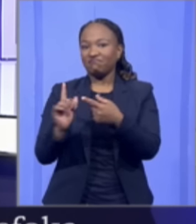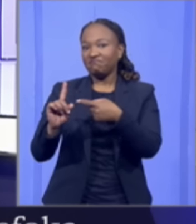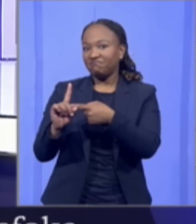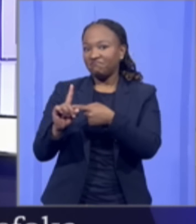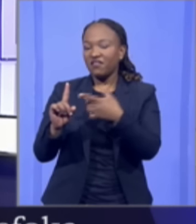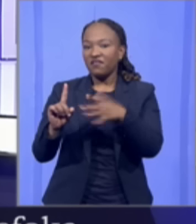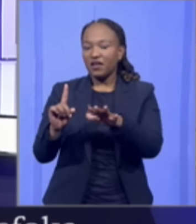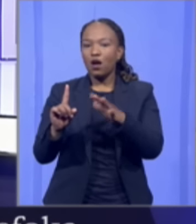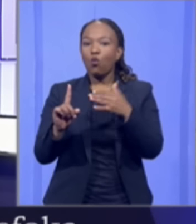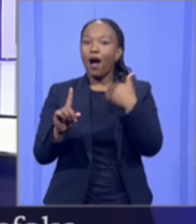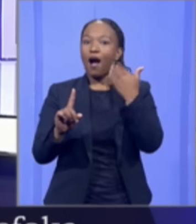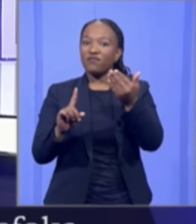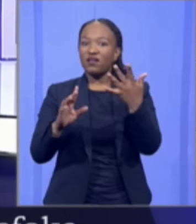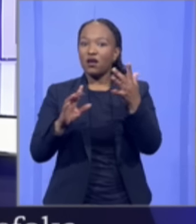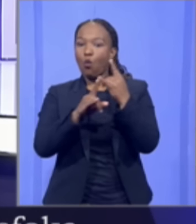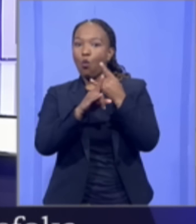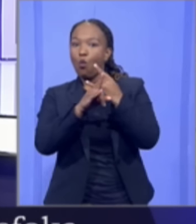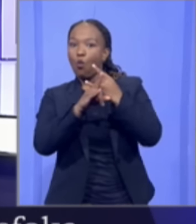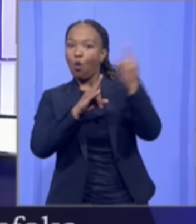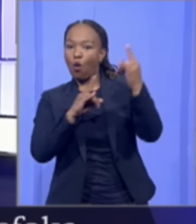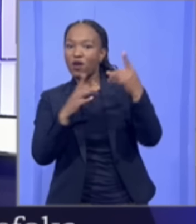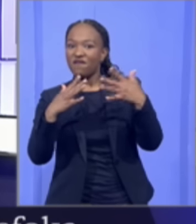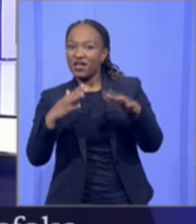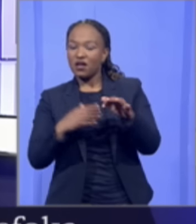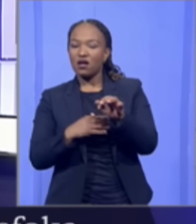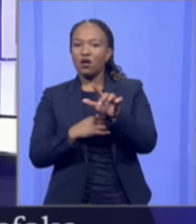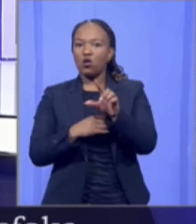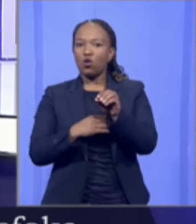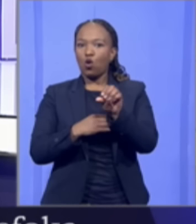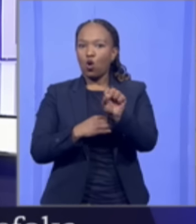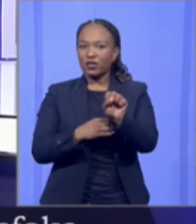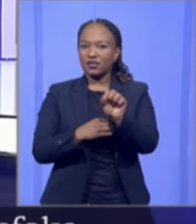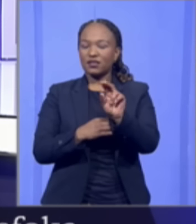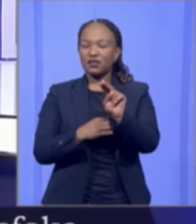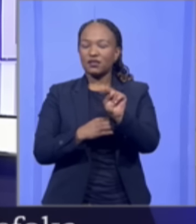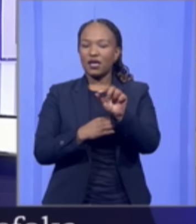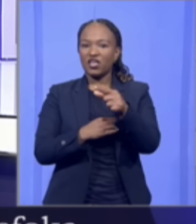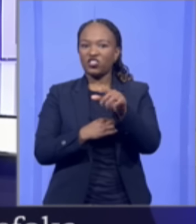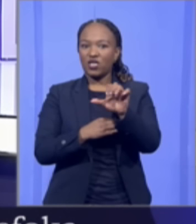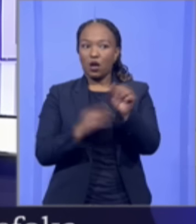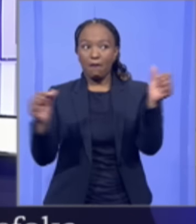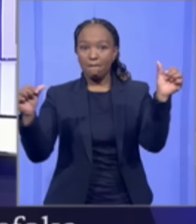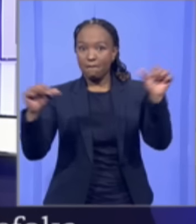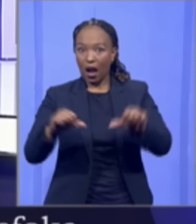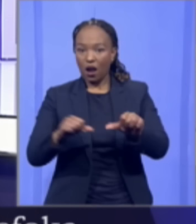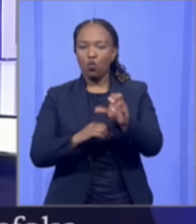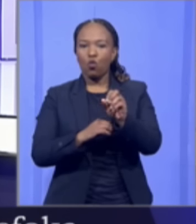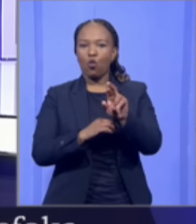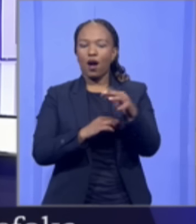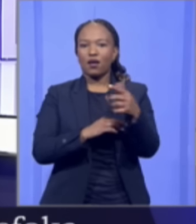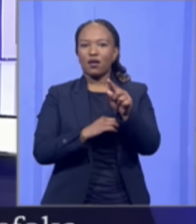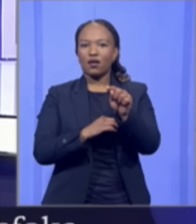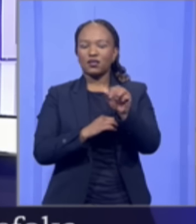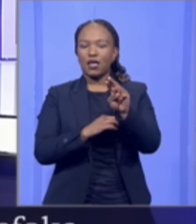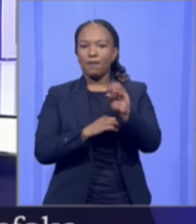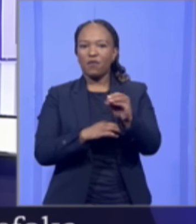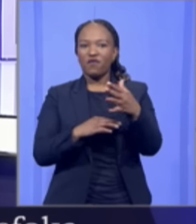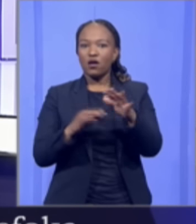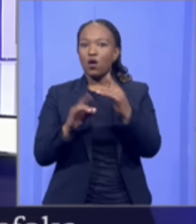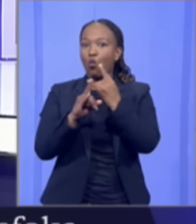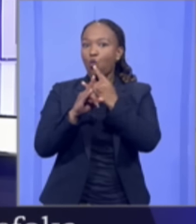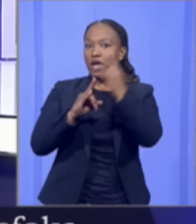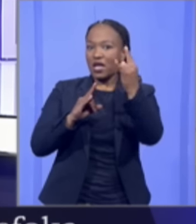tša babegaditaba morago ga go roga go tša Los Angeles ka boemafofaneng bja boditšhabatšhaba bja OR Tambo ka Kempton Park. O thupile sefoka sa BET ka